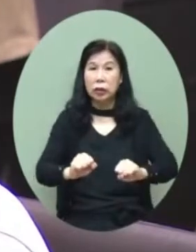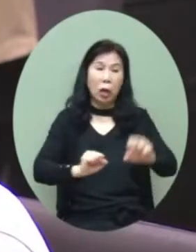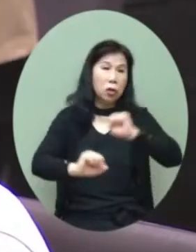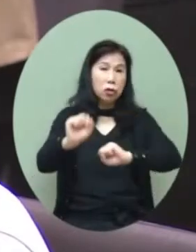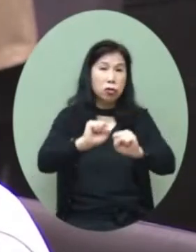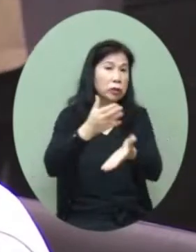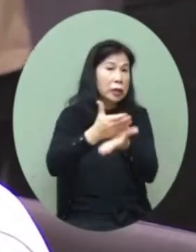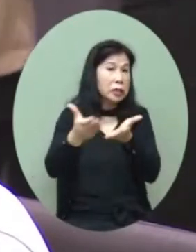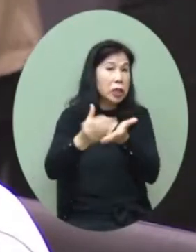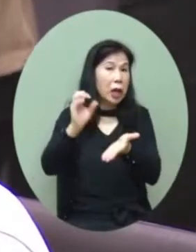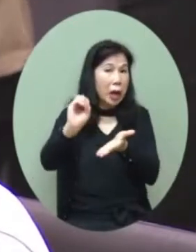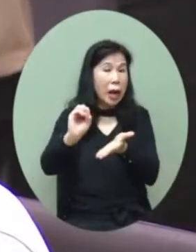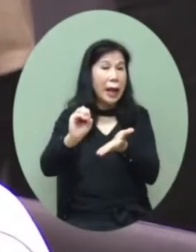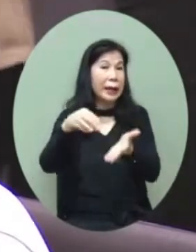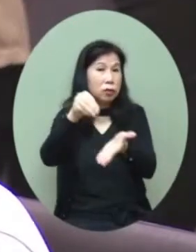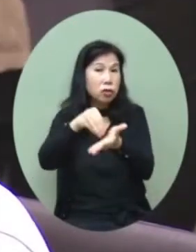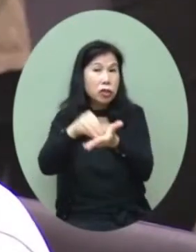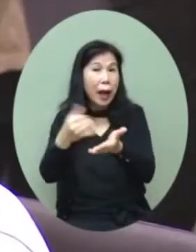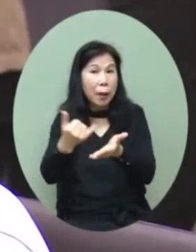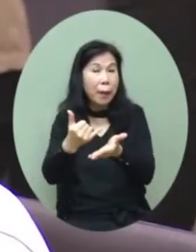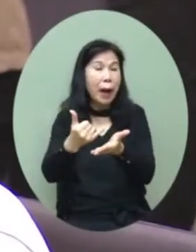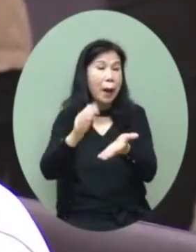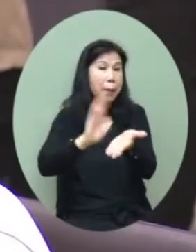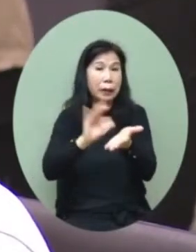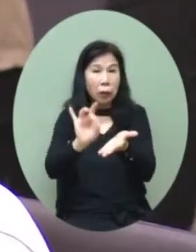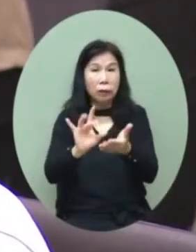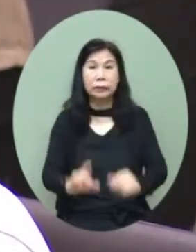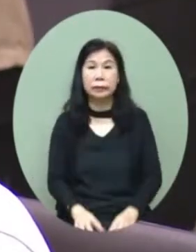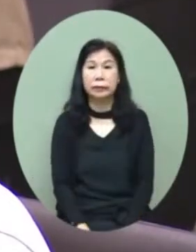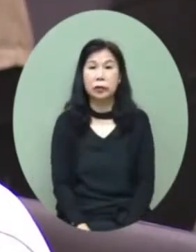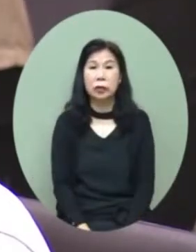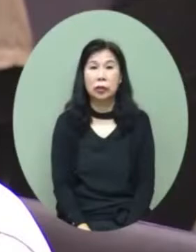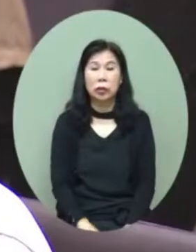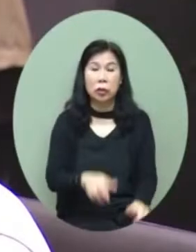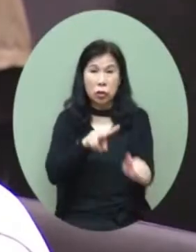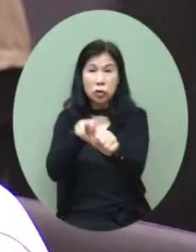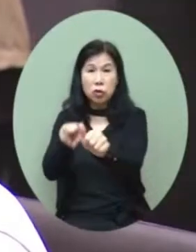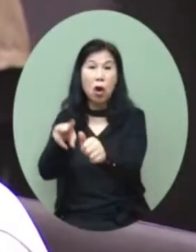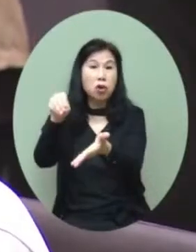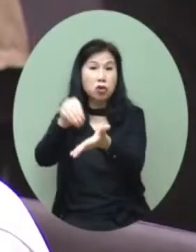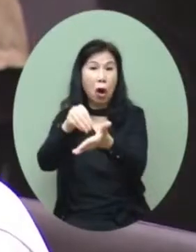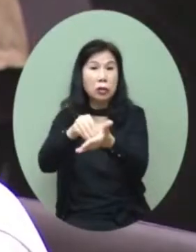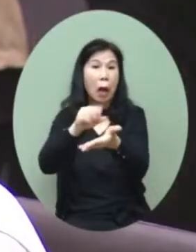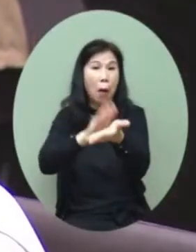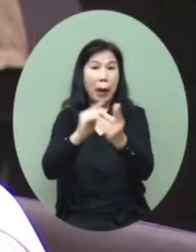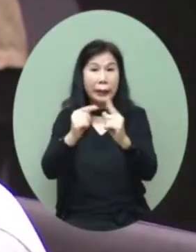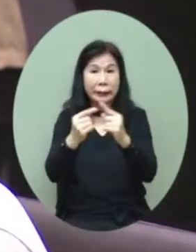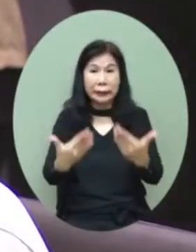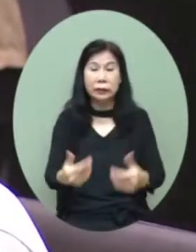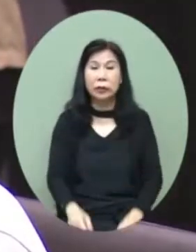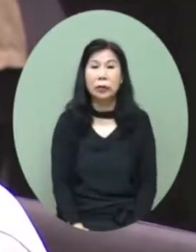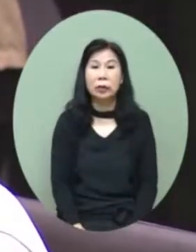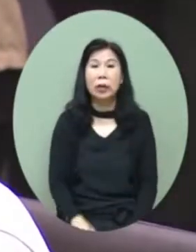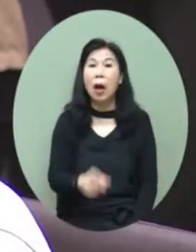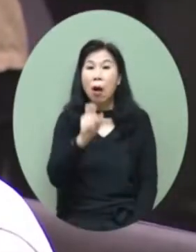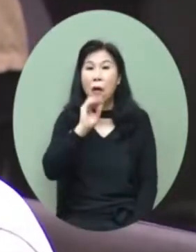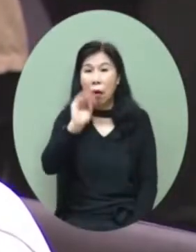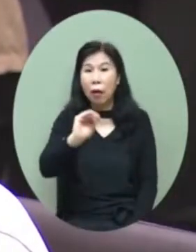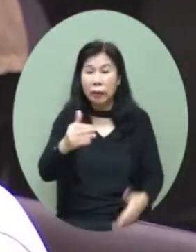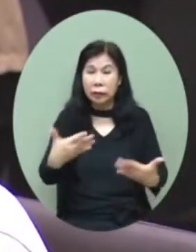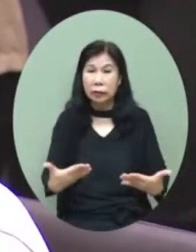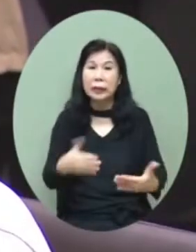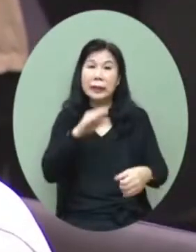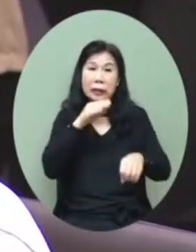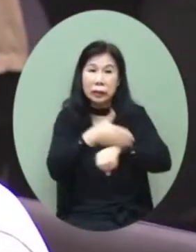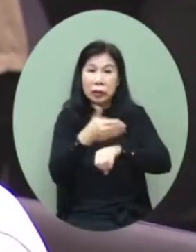infected cases are under control, is there any room to further shorten the quarantine period later this year? And what is the